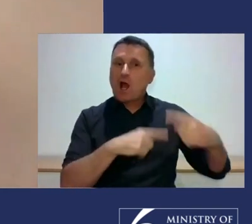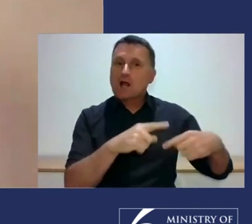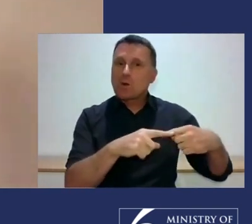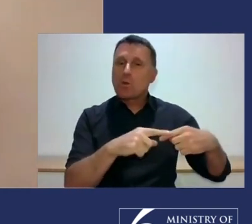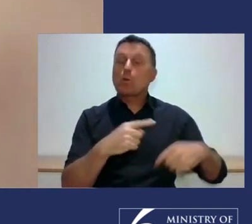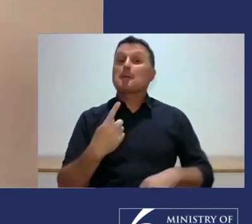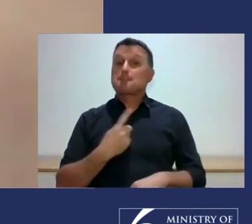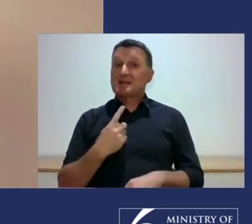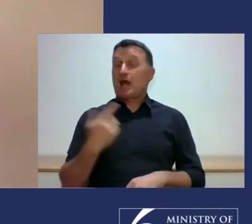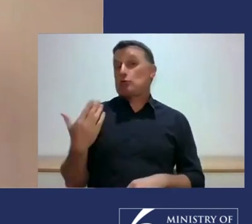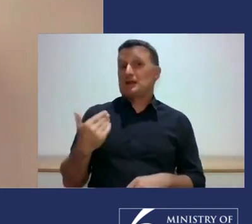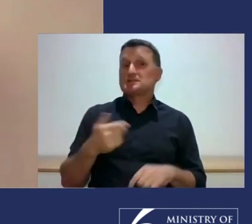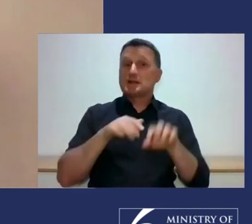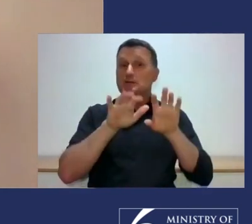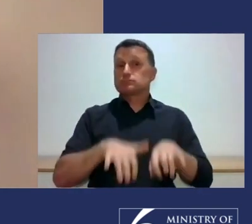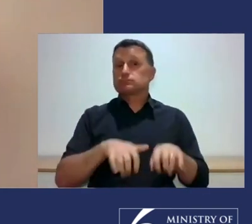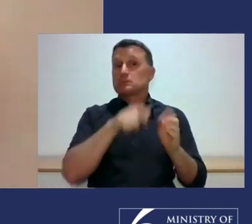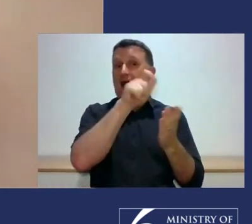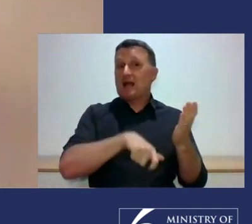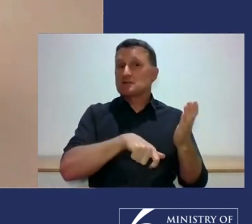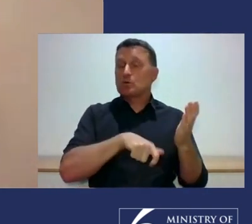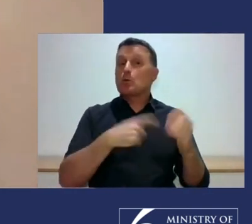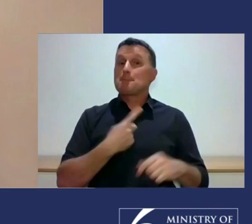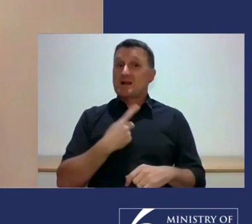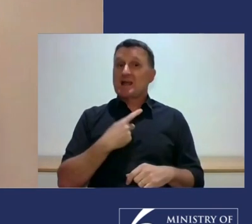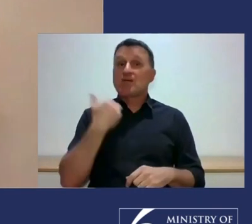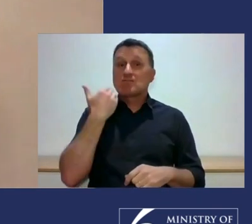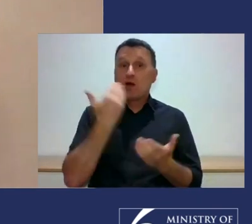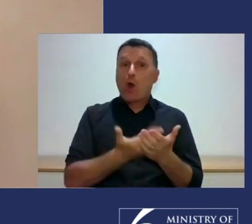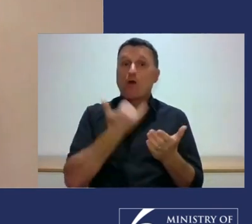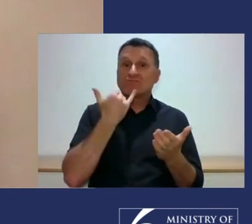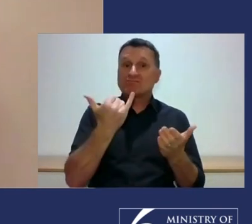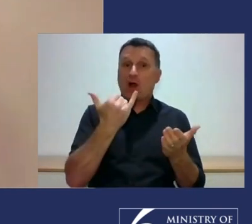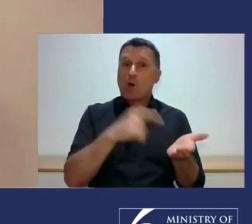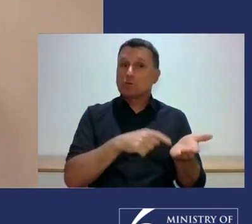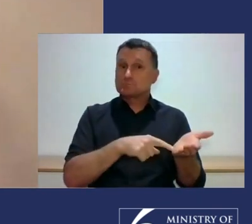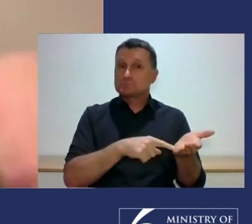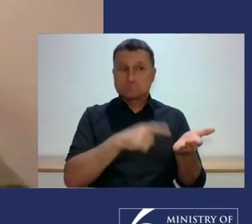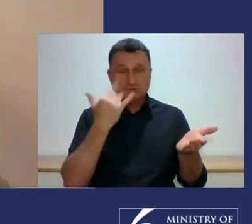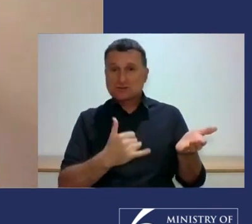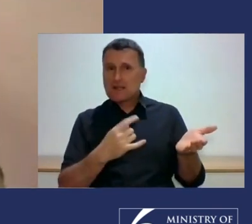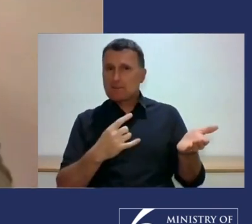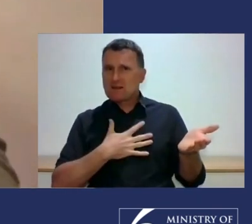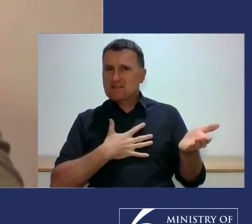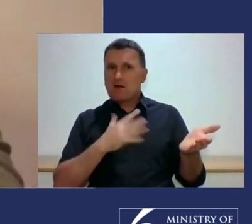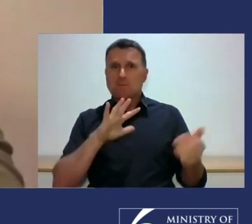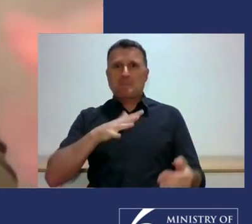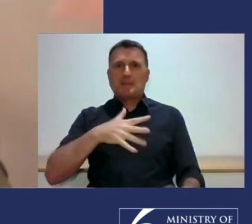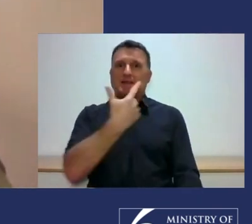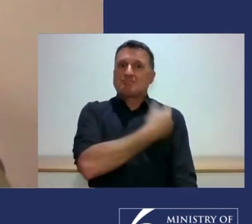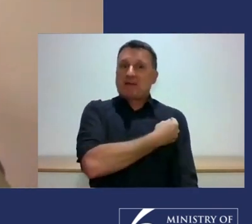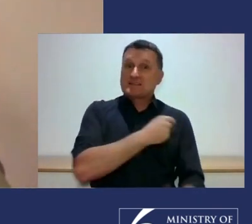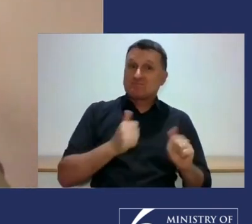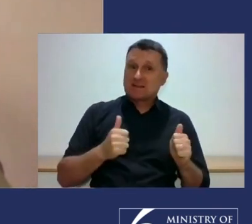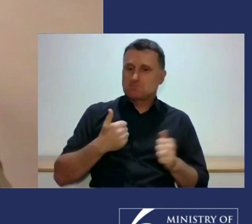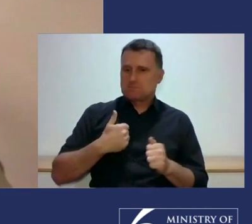cycle app on my phone. I was like, I think my own menses has been delayed. It was so funny. But it came